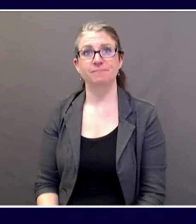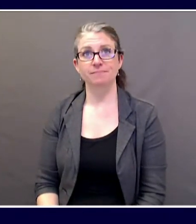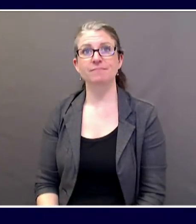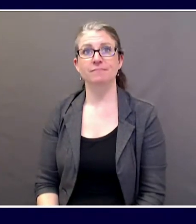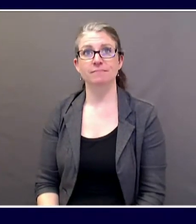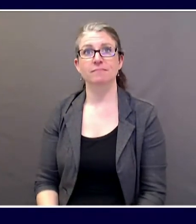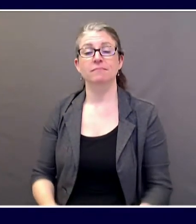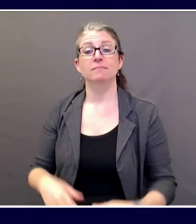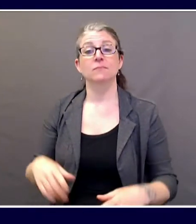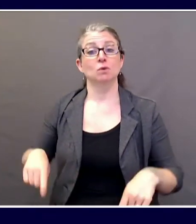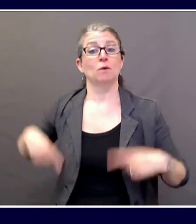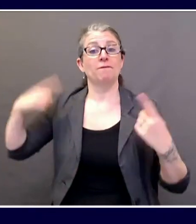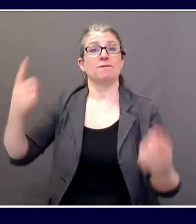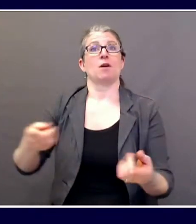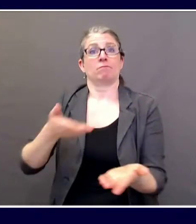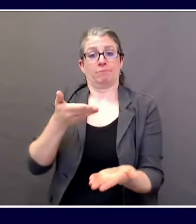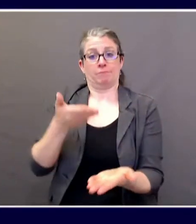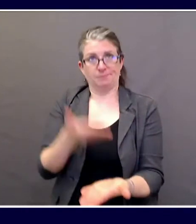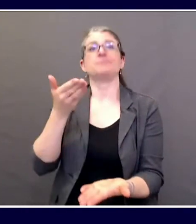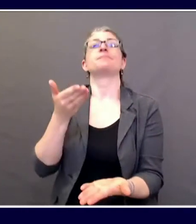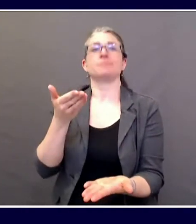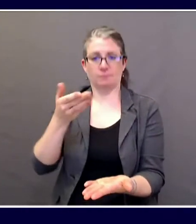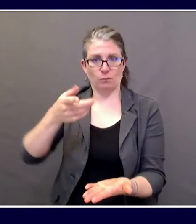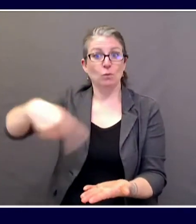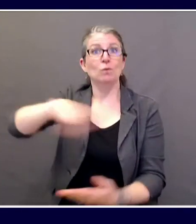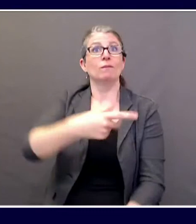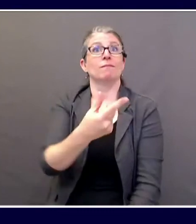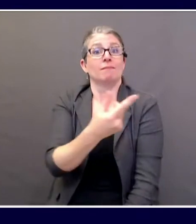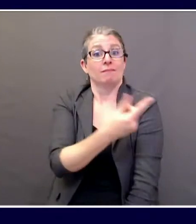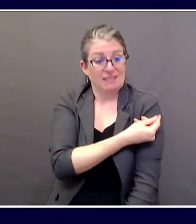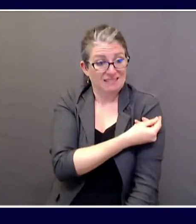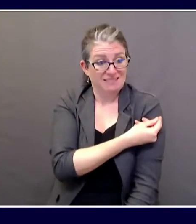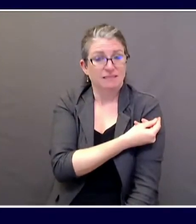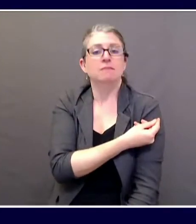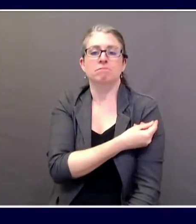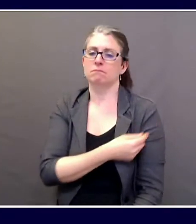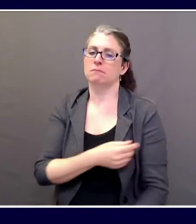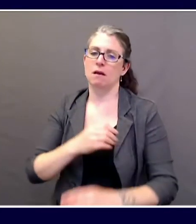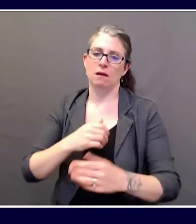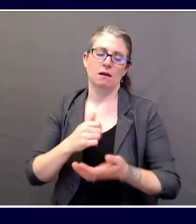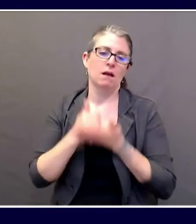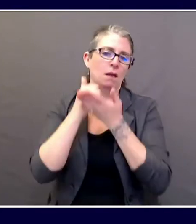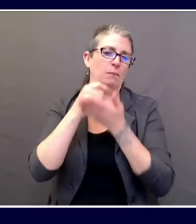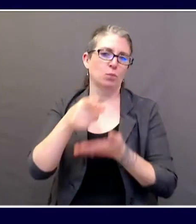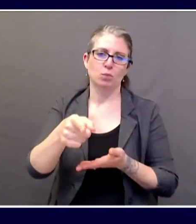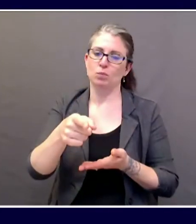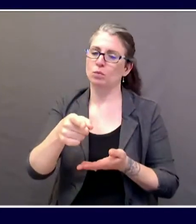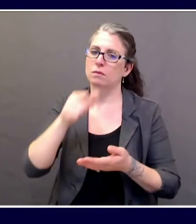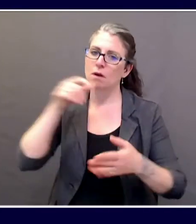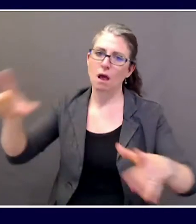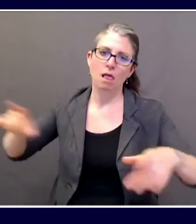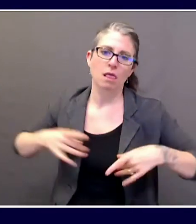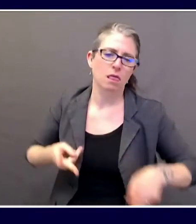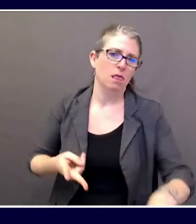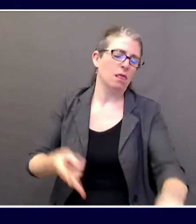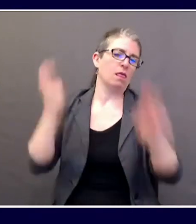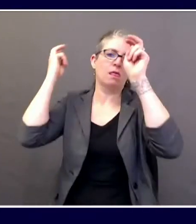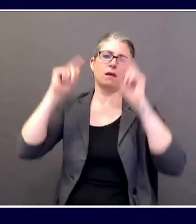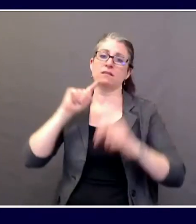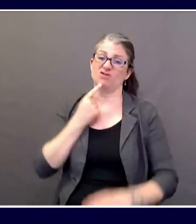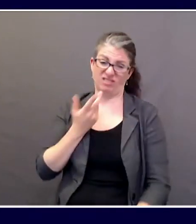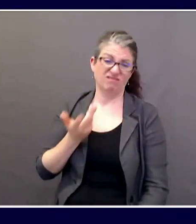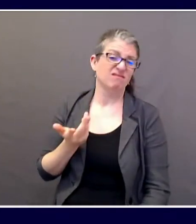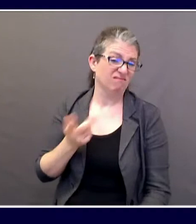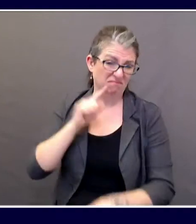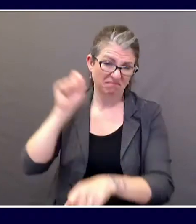is. Another question that's come up in recent days is whether the negative side effects